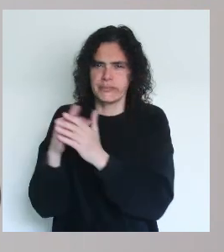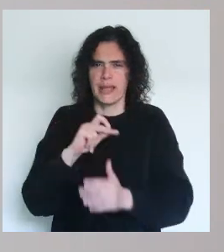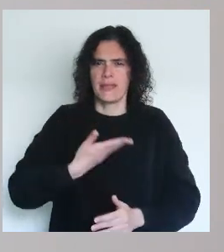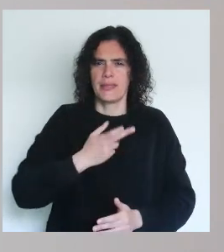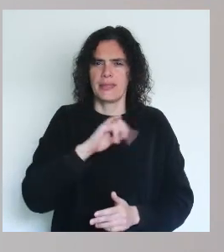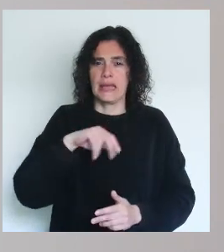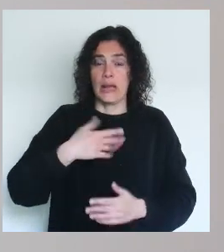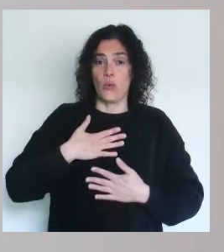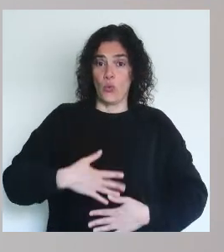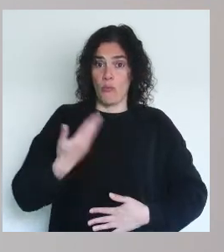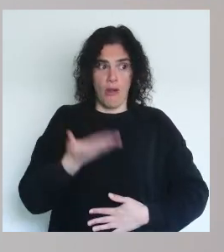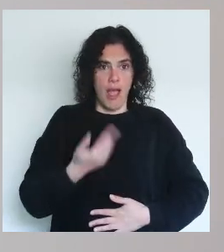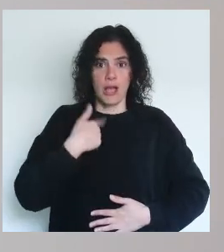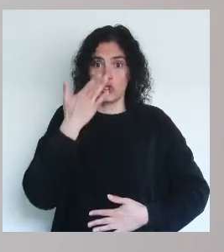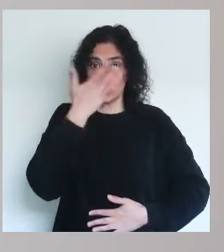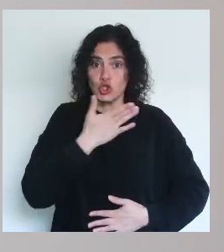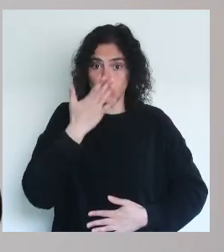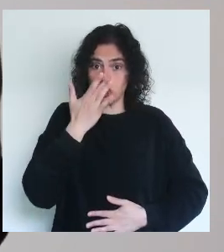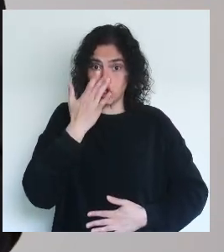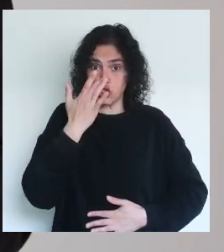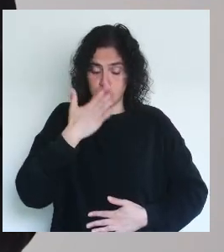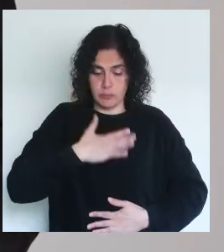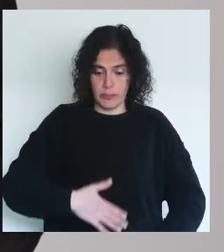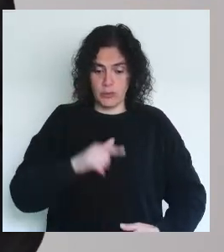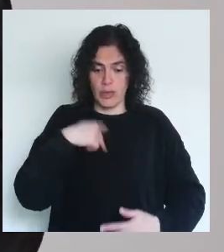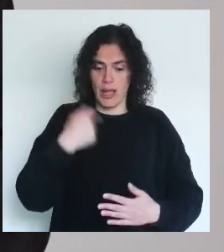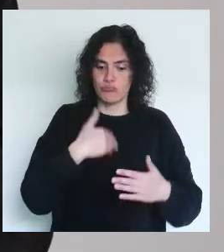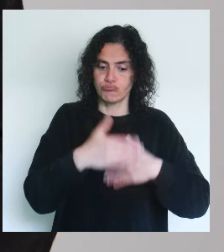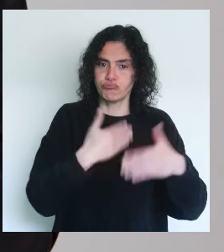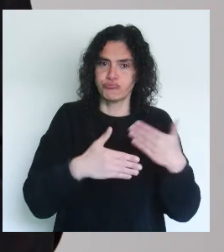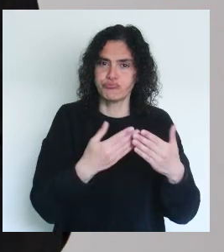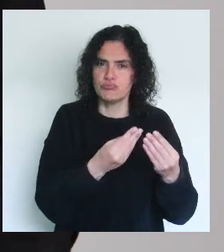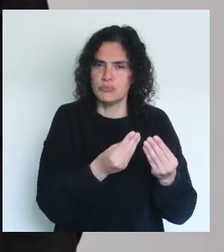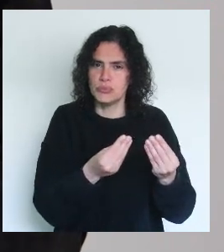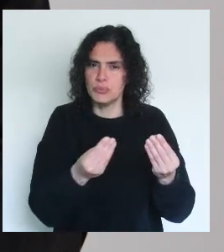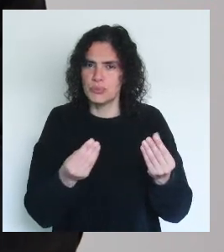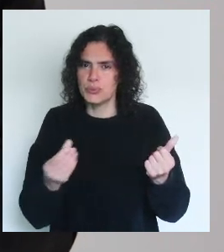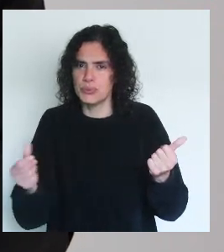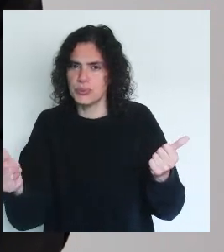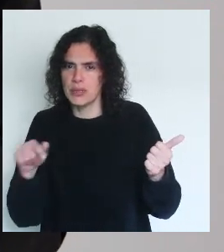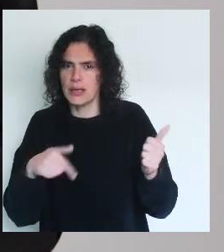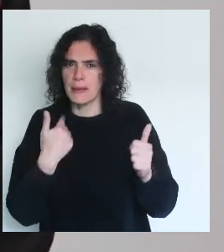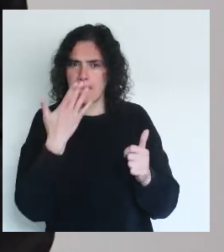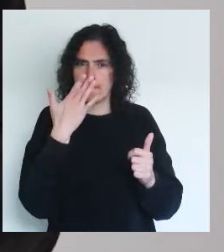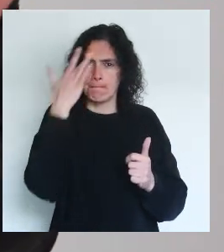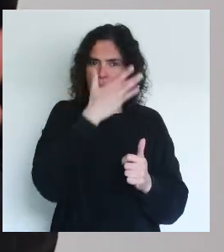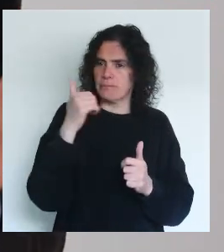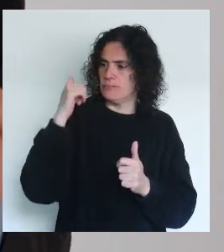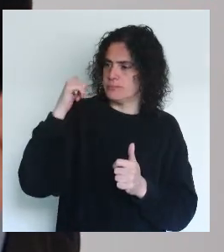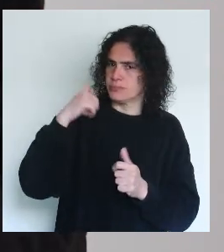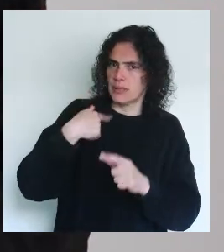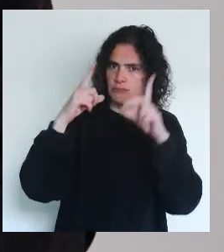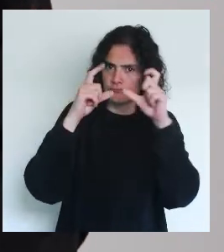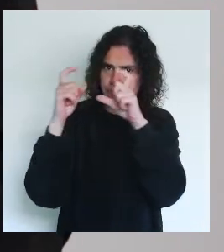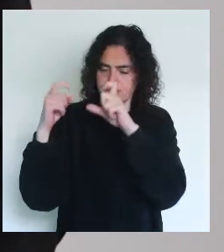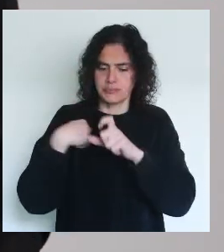Piper, where the body, the black body, is progressively disappearing in front of the black background